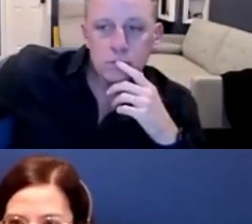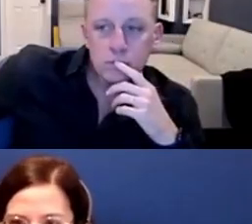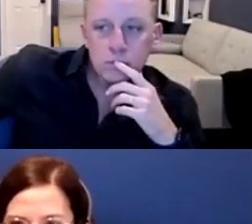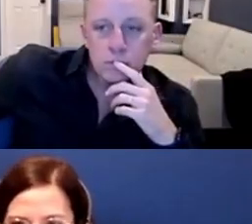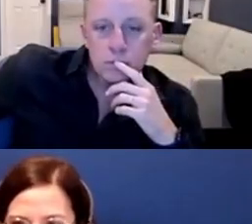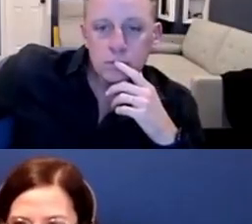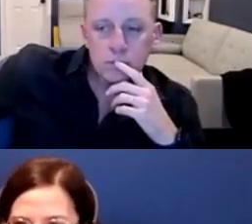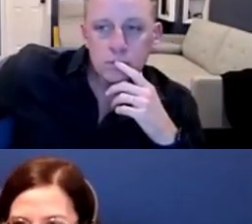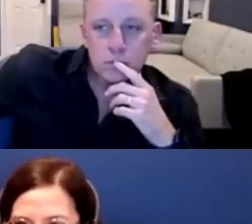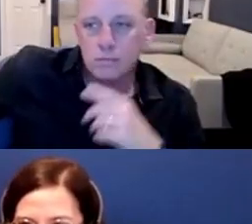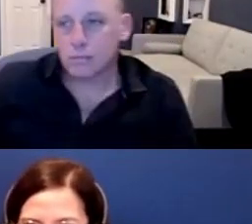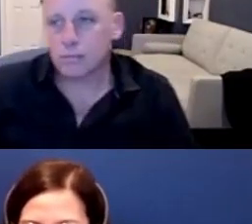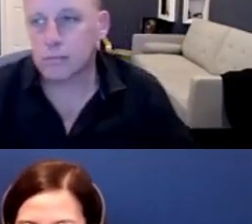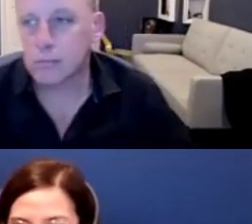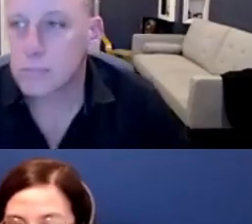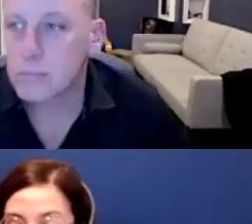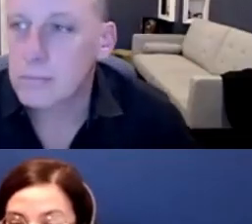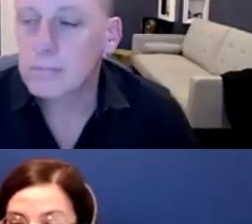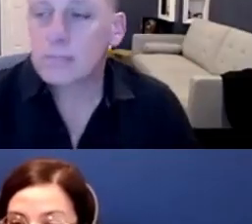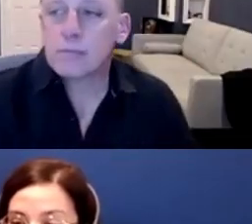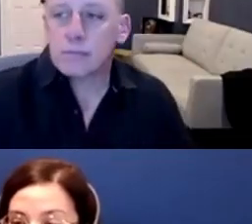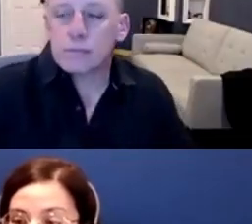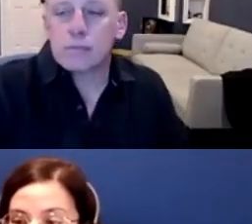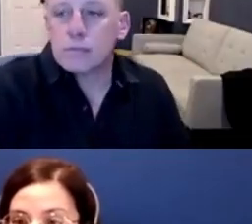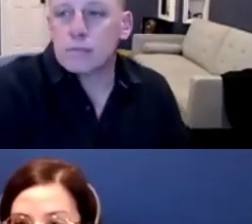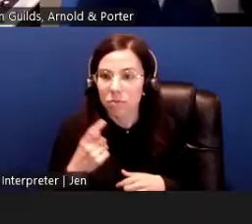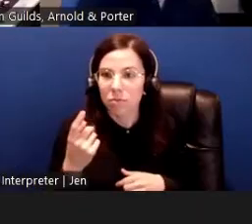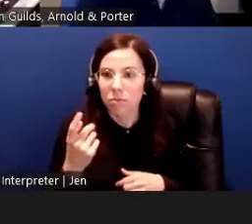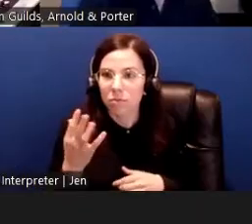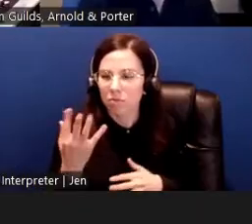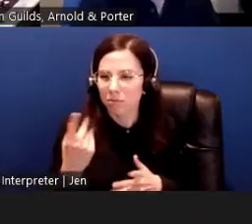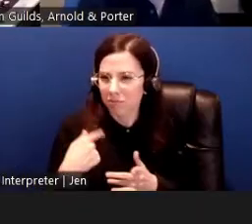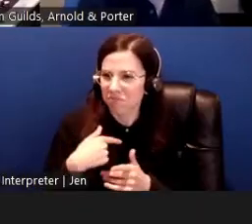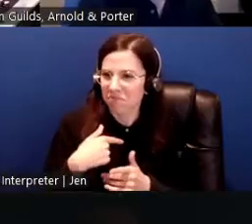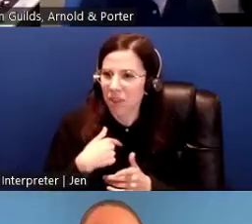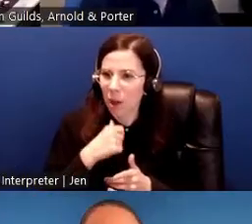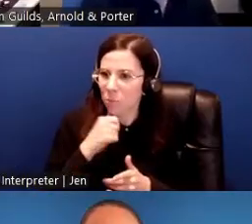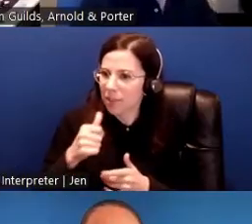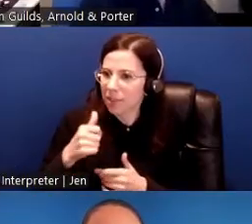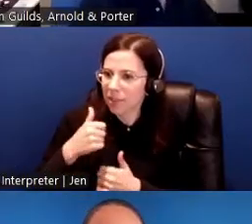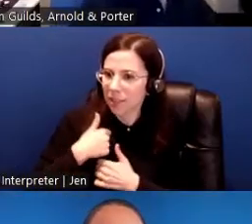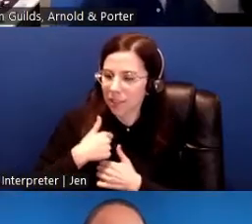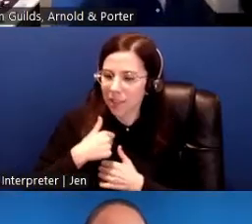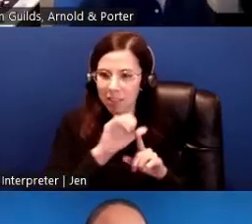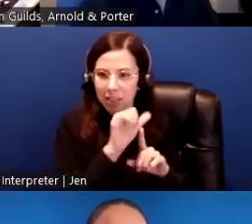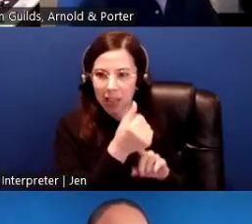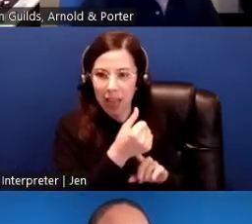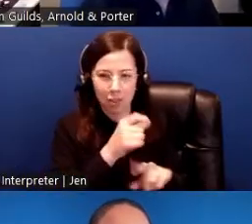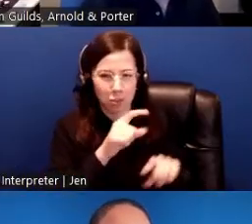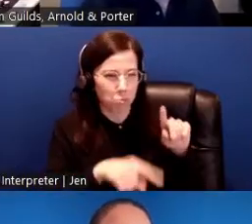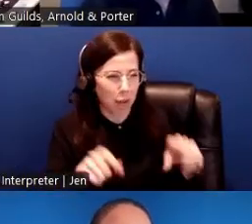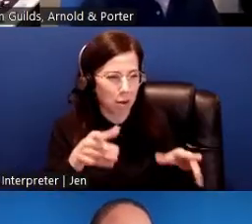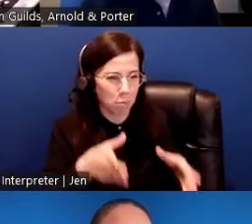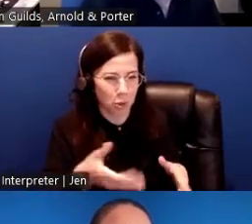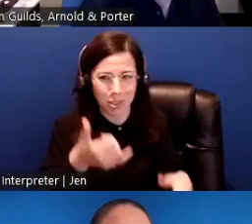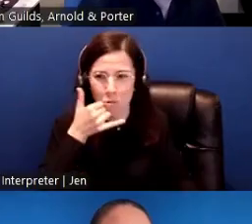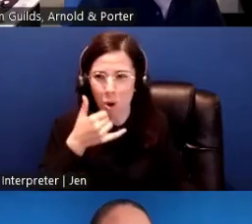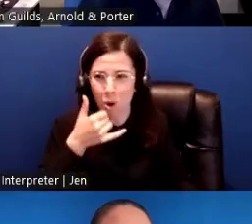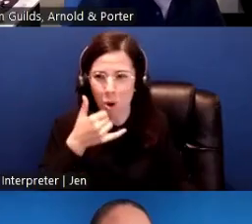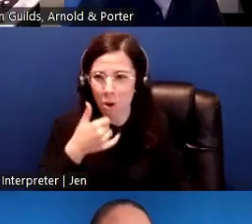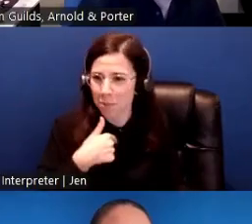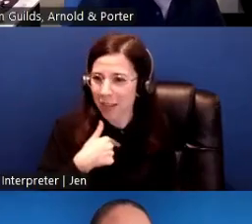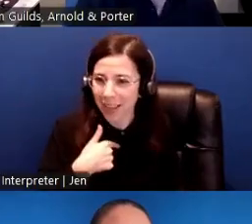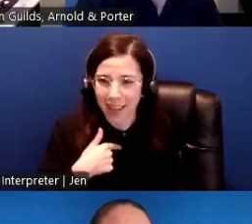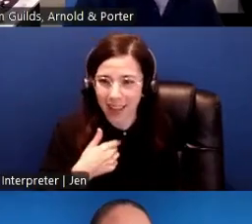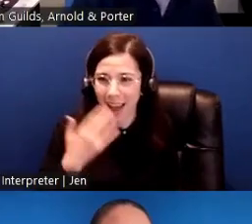I've got a civilian case, and I got it randomly from somebody that I knew, somebody who